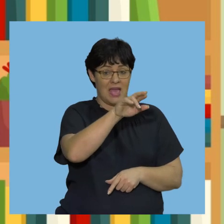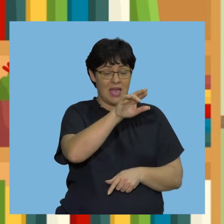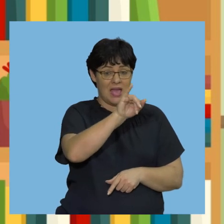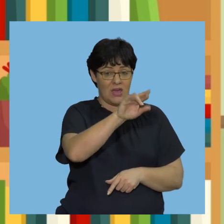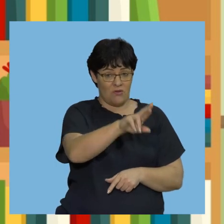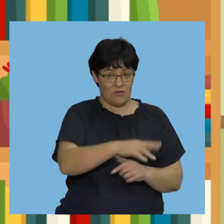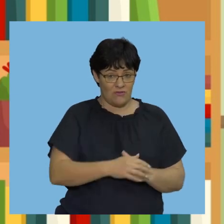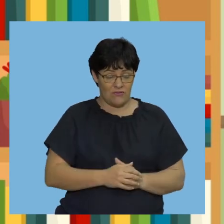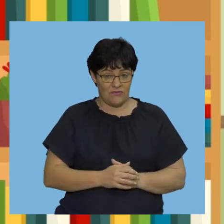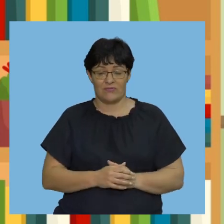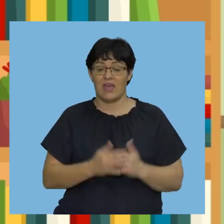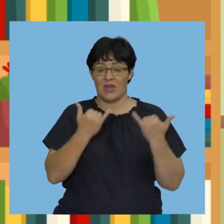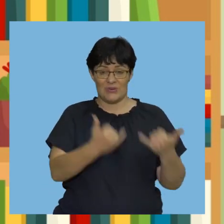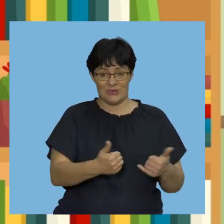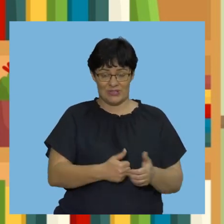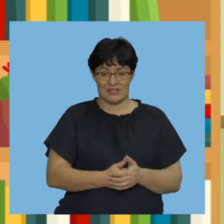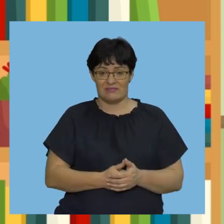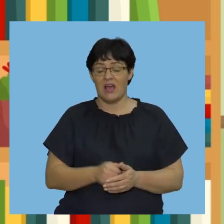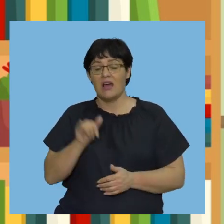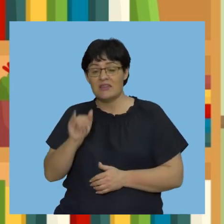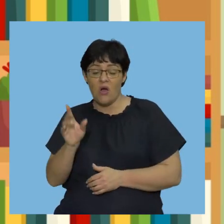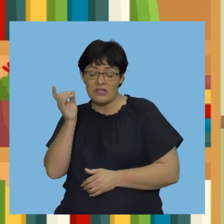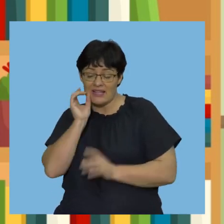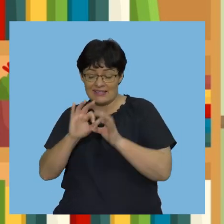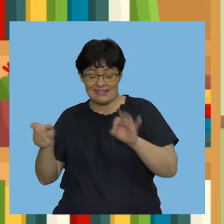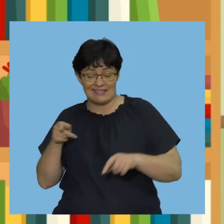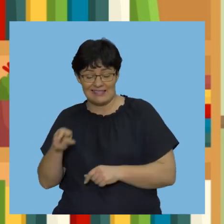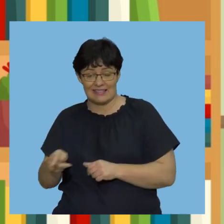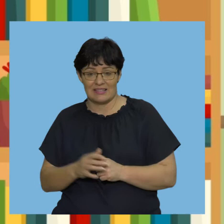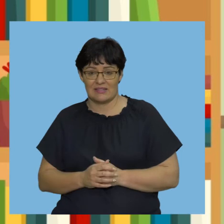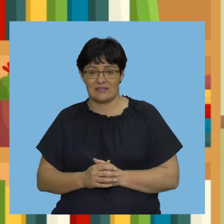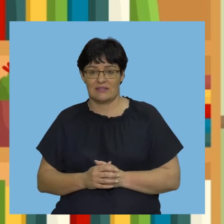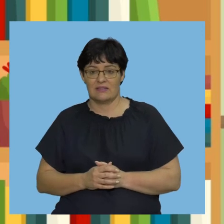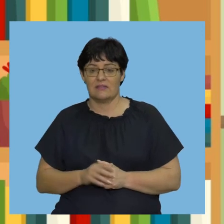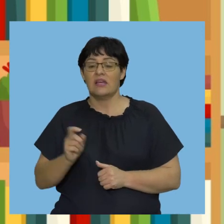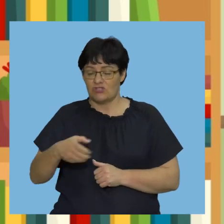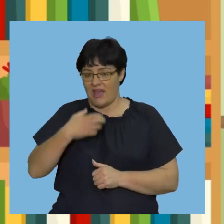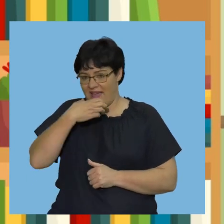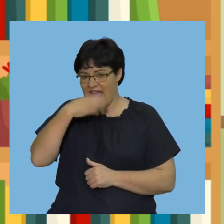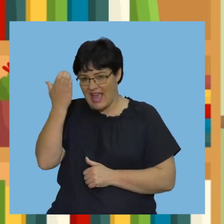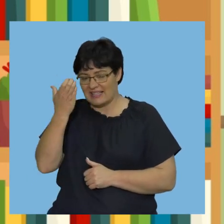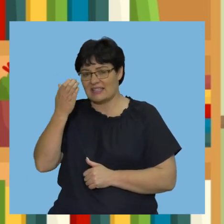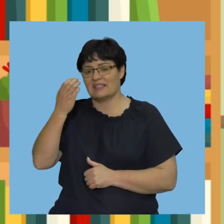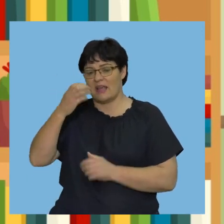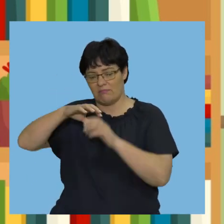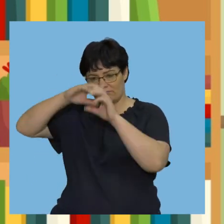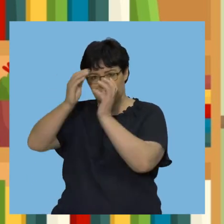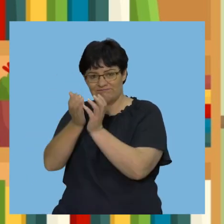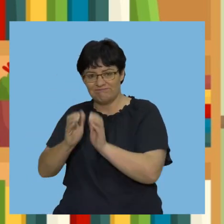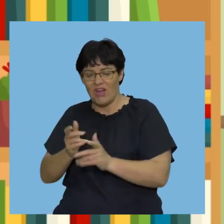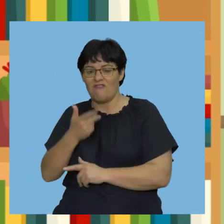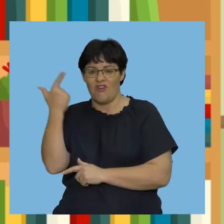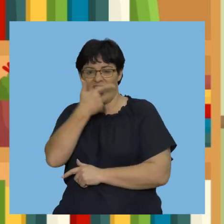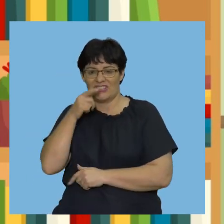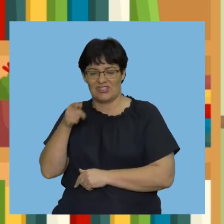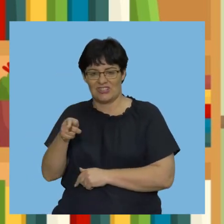Good. Listen to the next sentence. She ate a pear for lunch. Did you